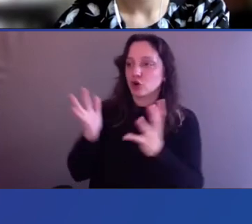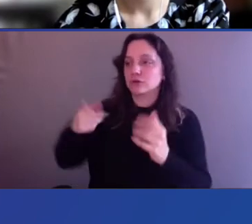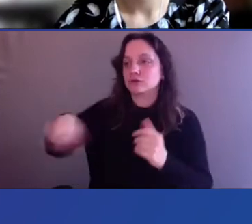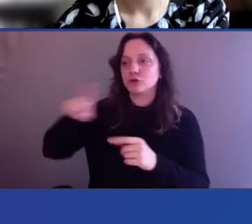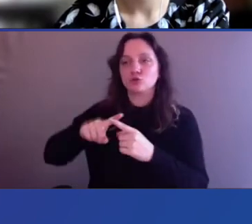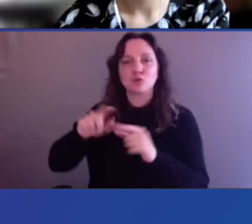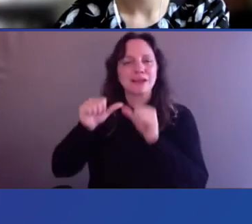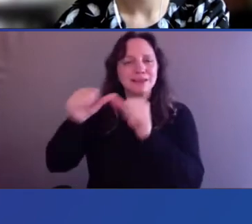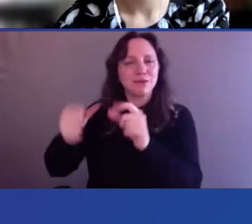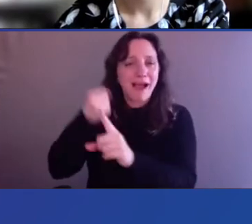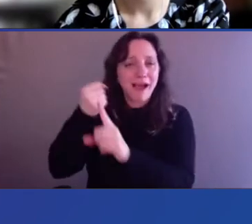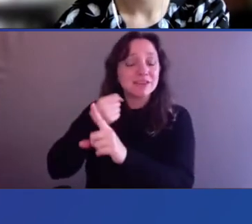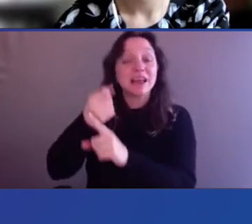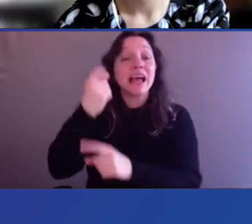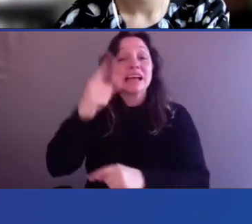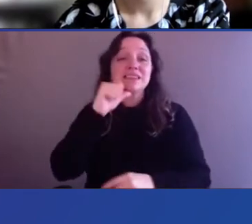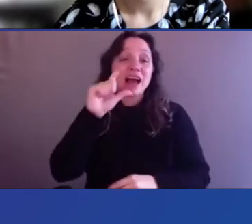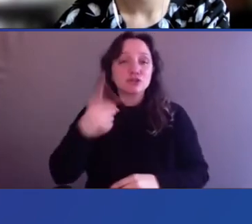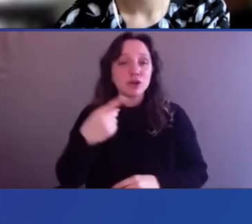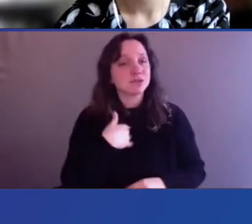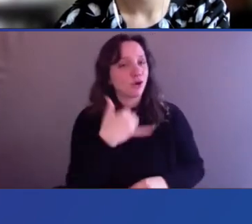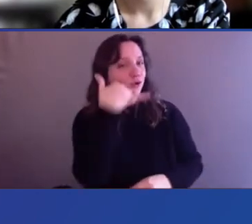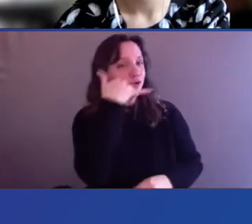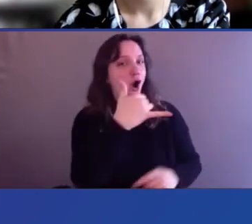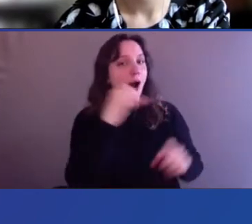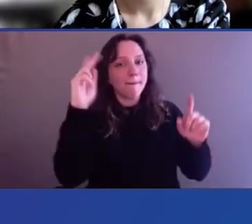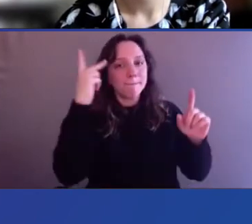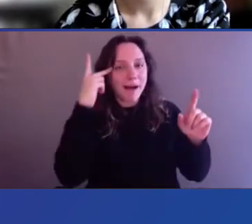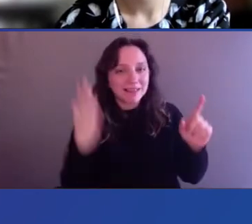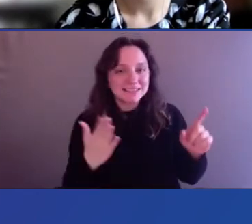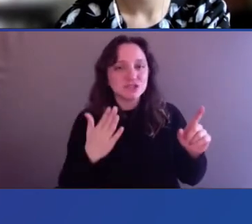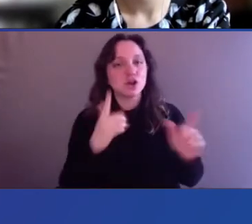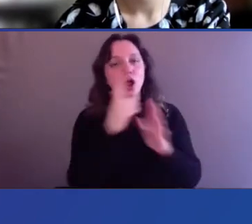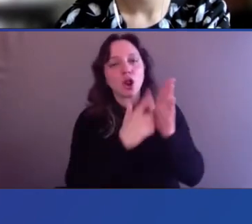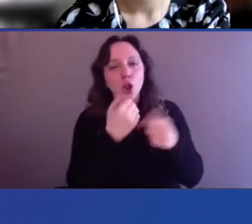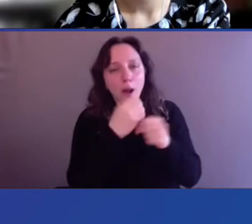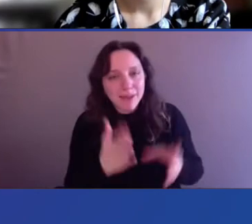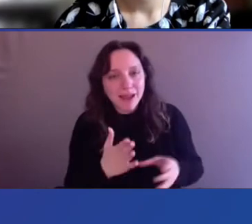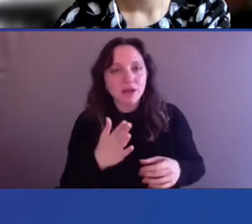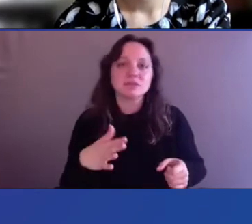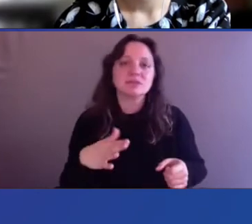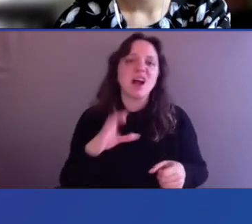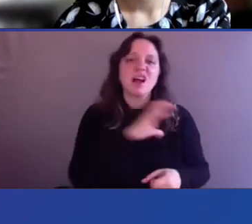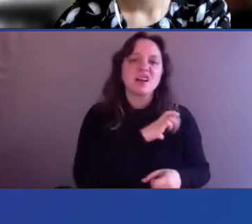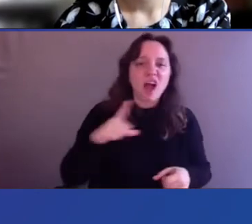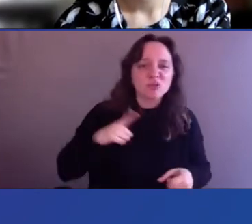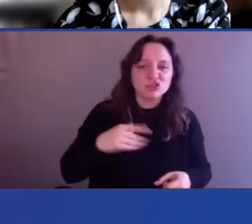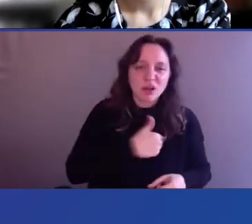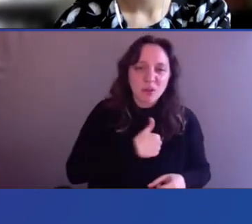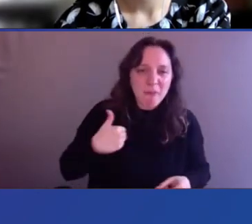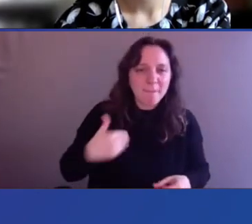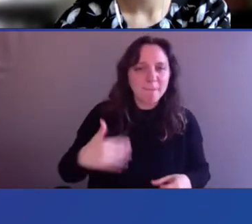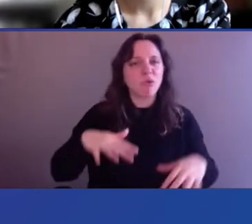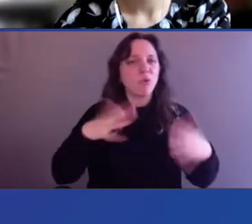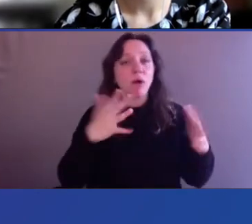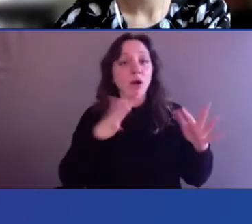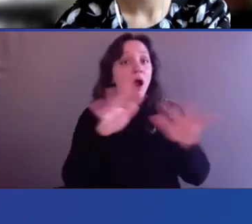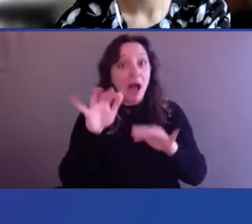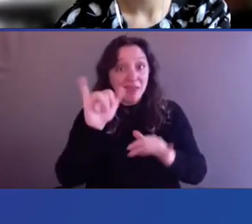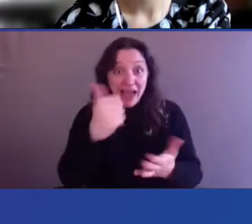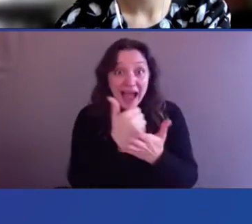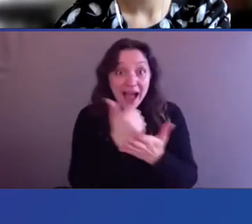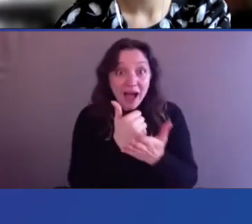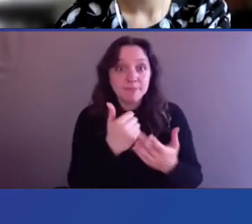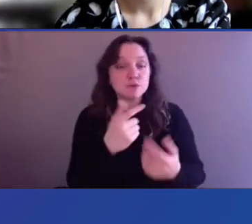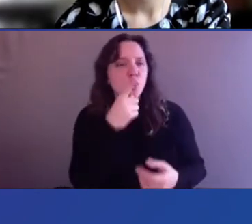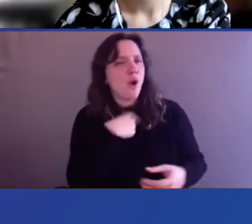member, although that does help. It's not just calling your elected officials, although that does help. It's funding, it's